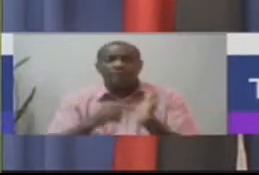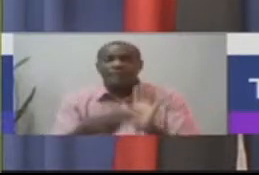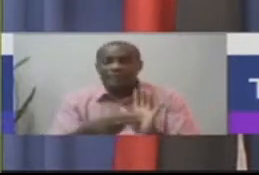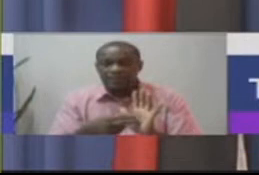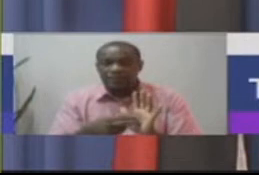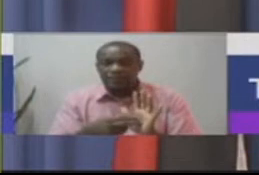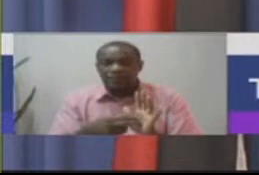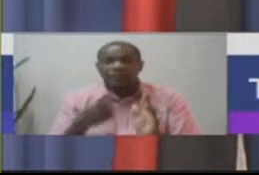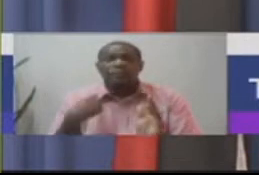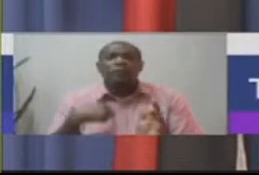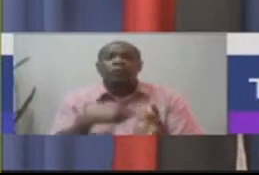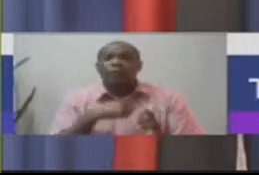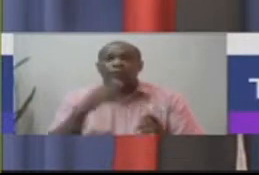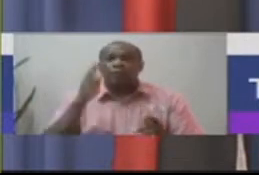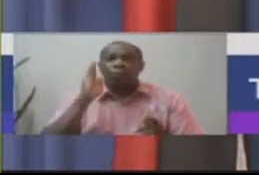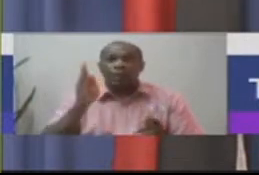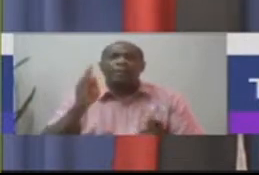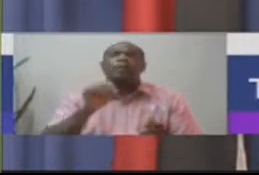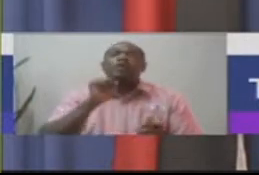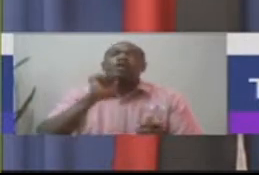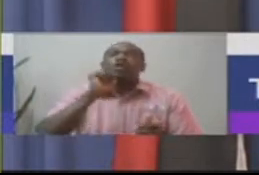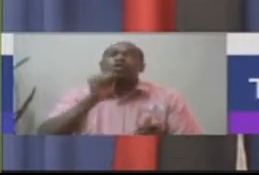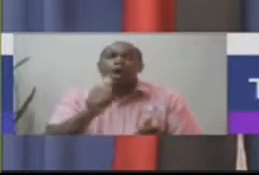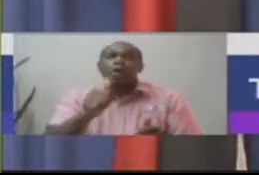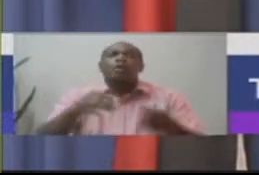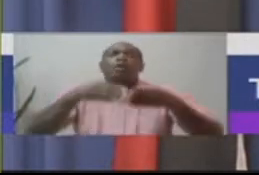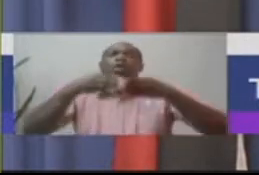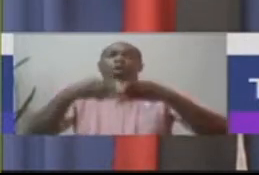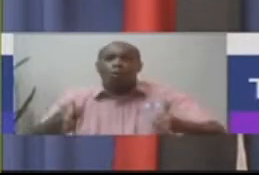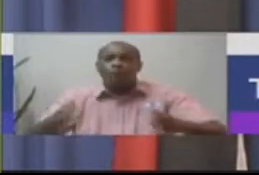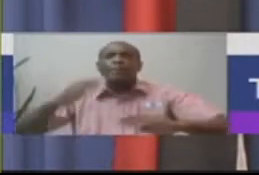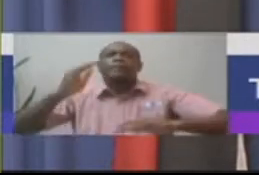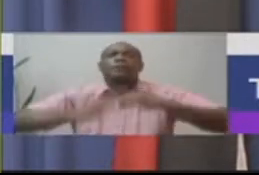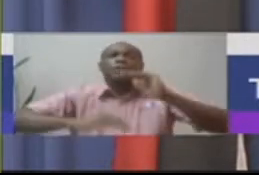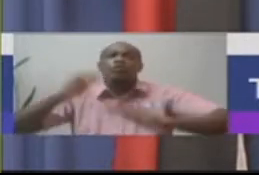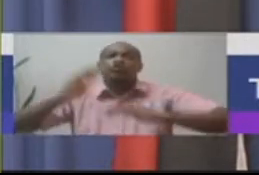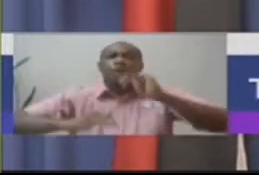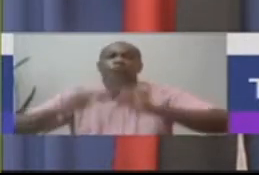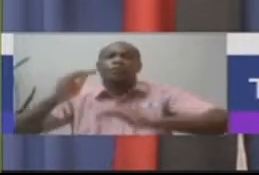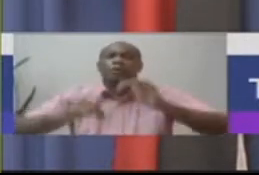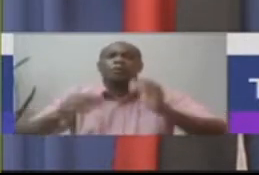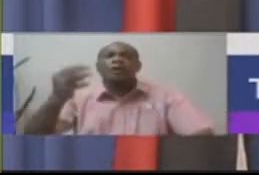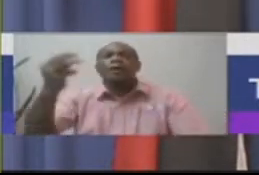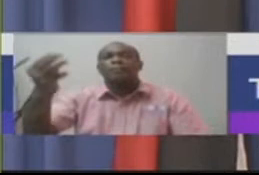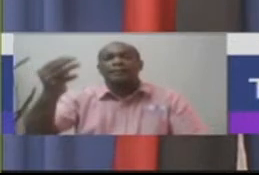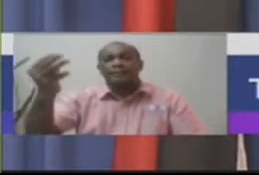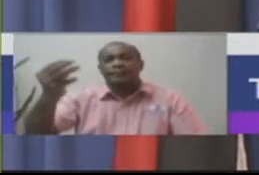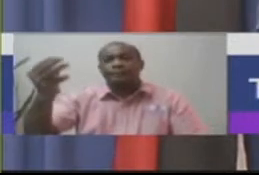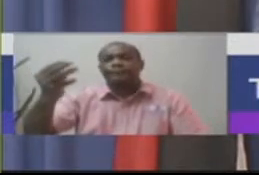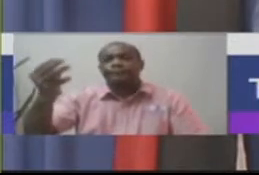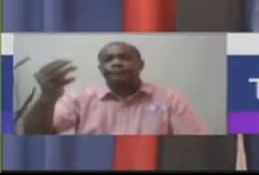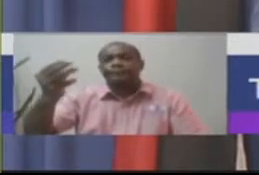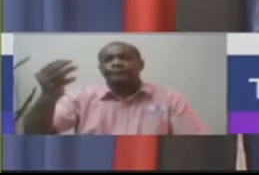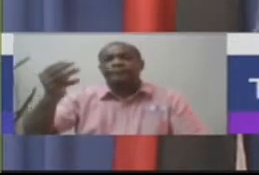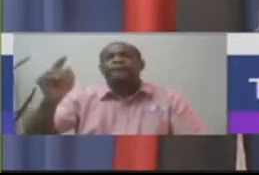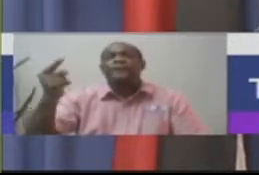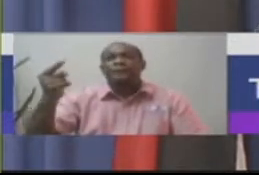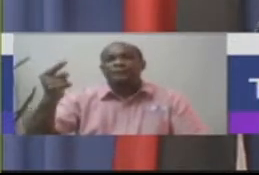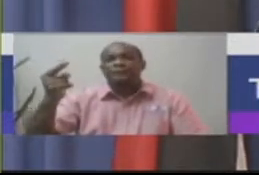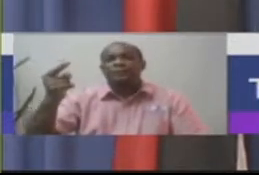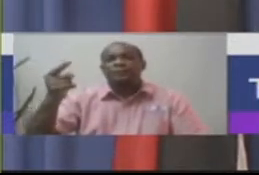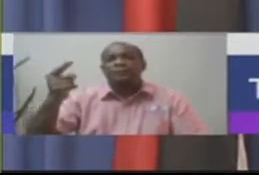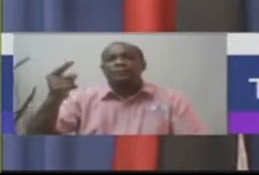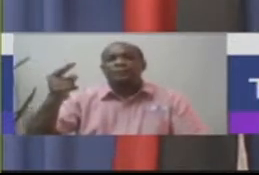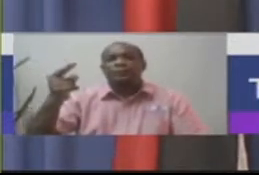we will not open construction on Monday, the 1st, but we